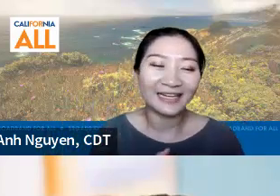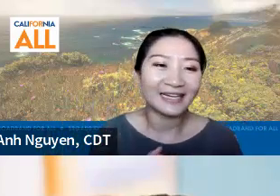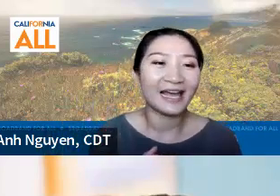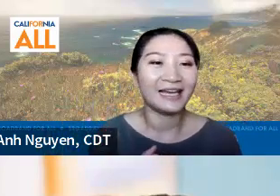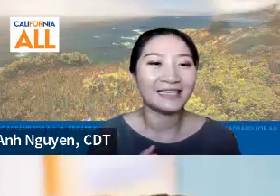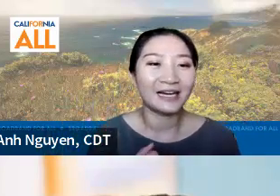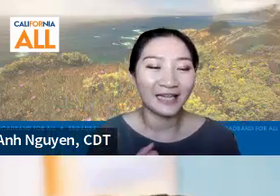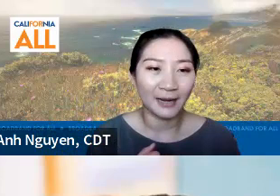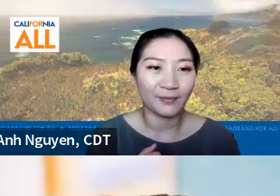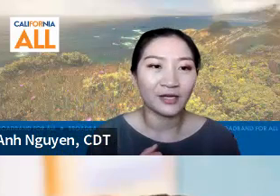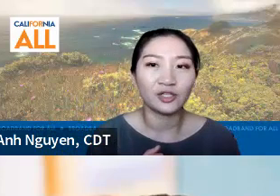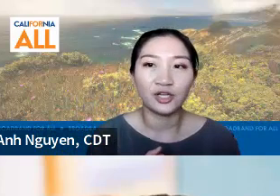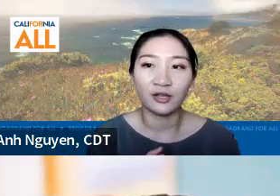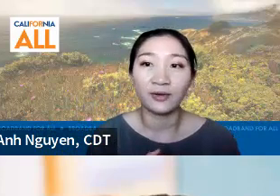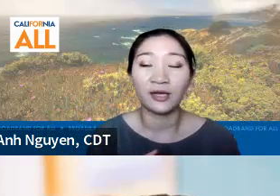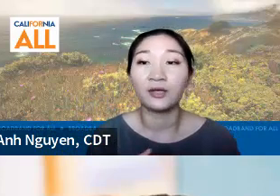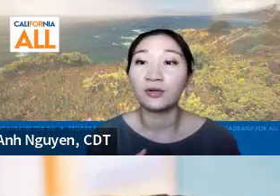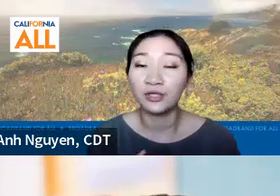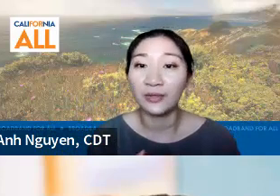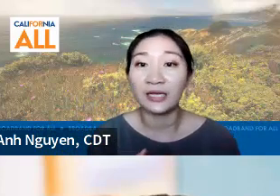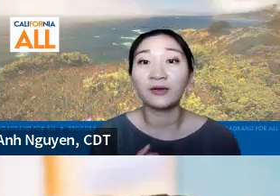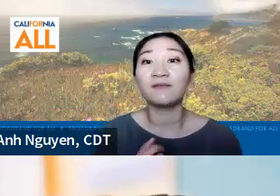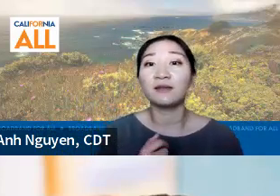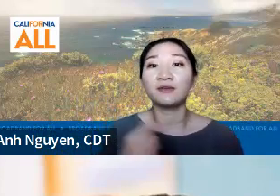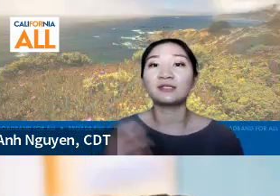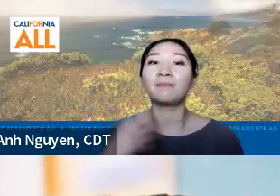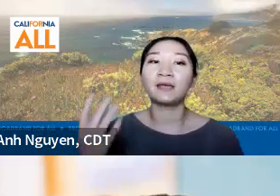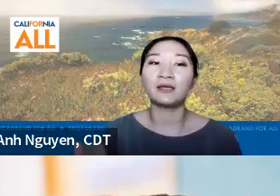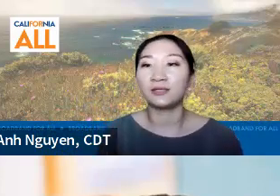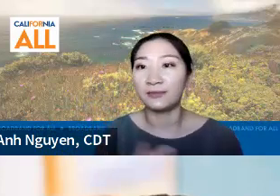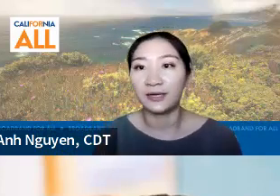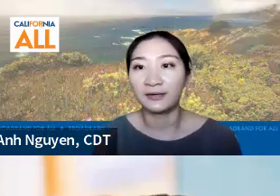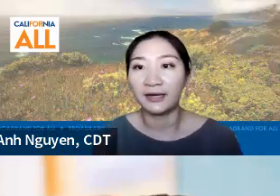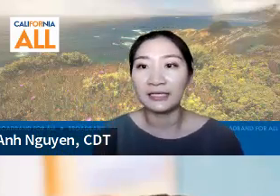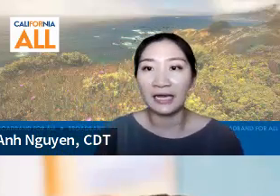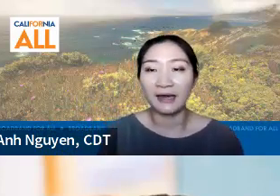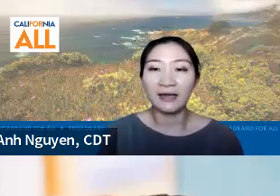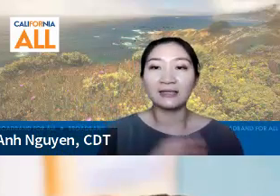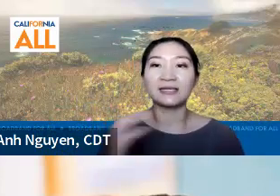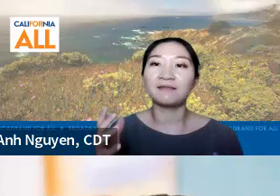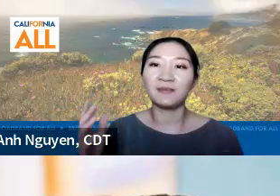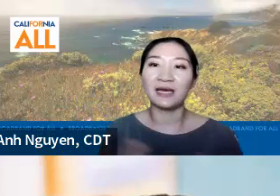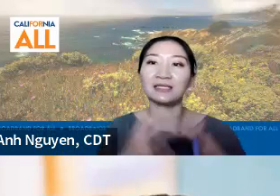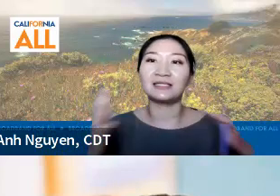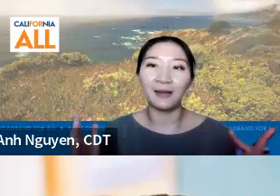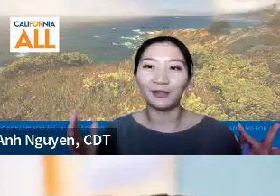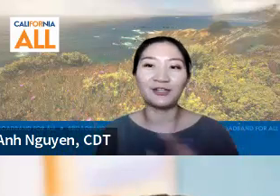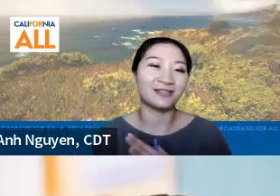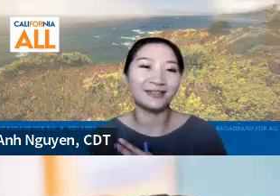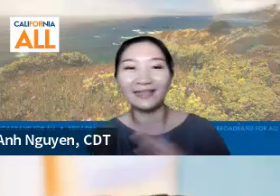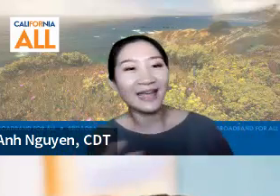off mic and on camera to share the work that you're doing, or even if you're stepping into the work, right? Doesn't have to be